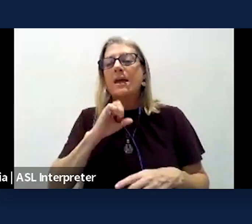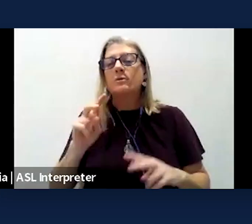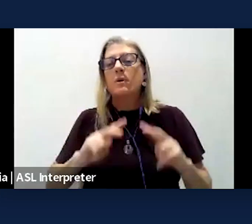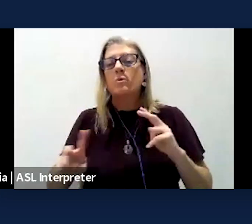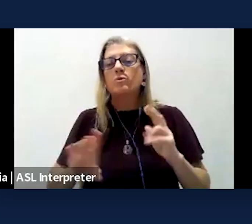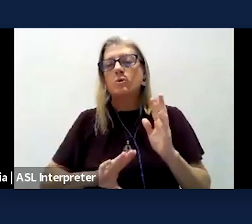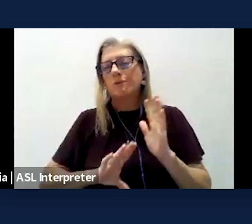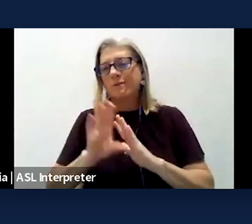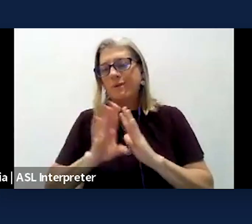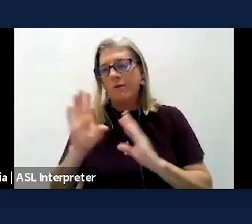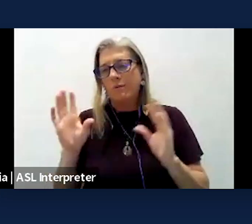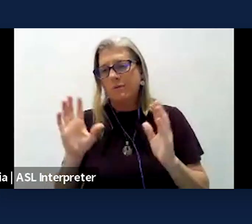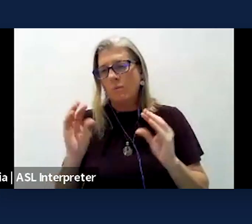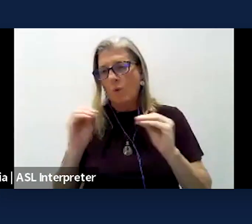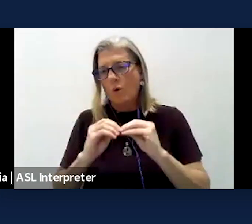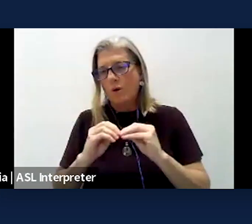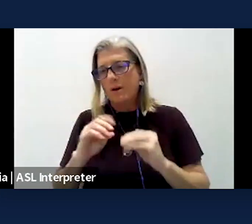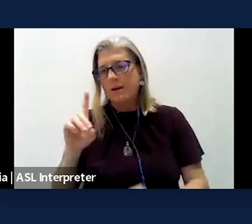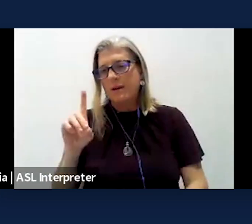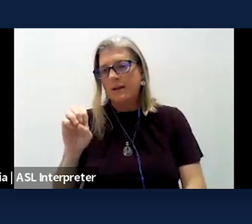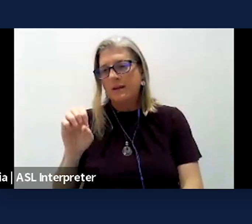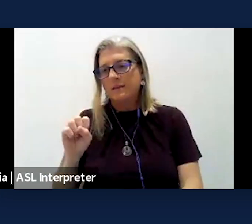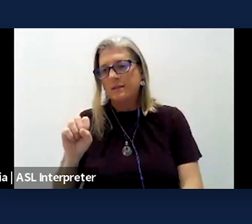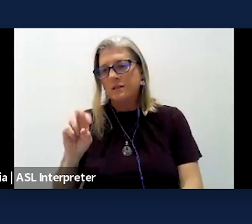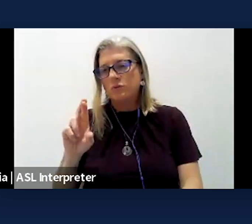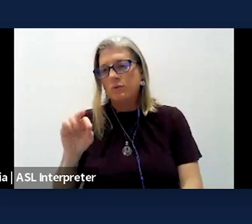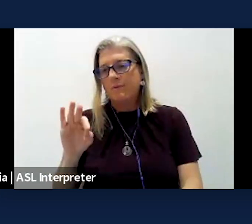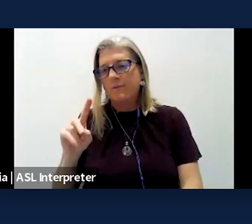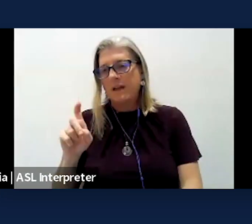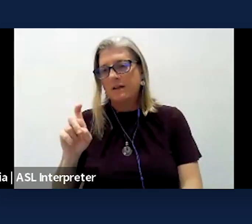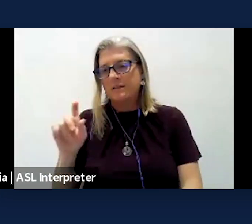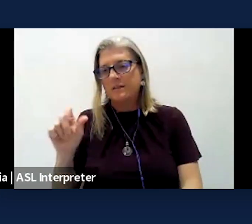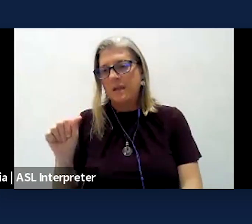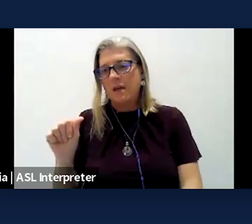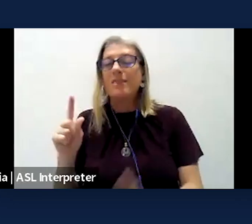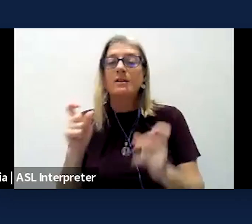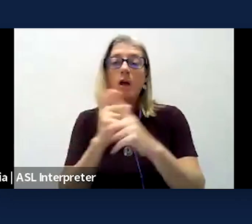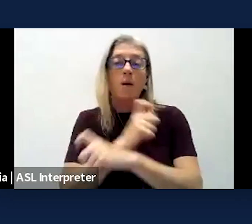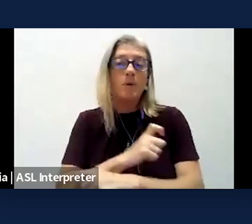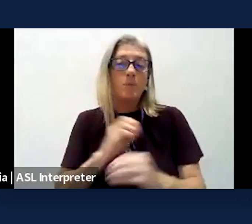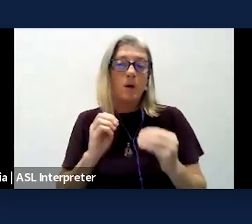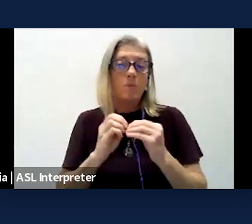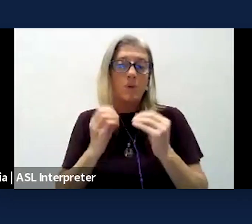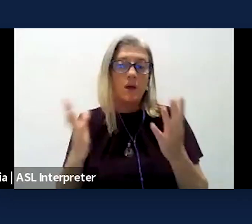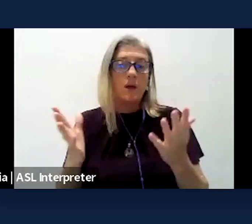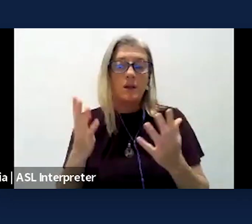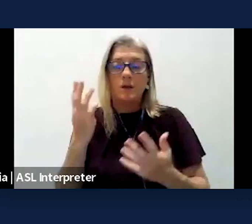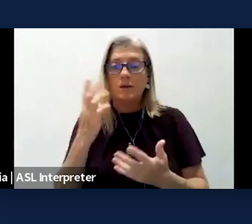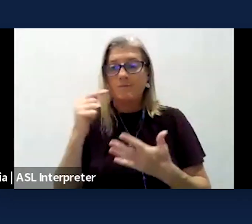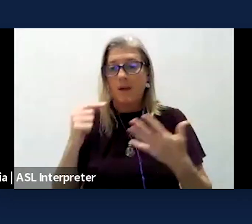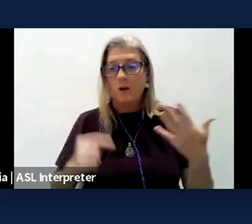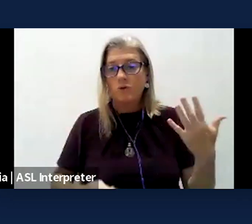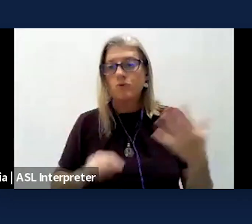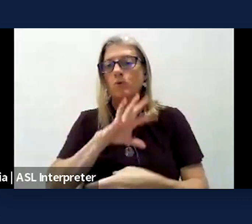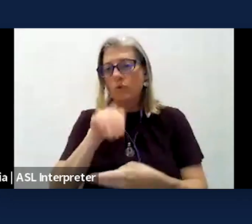more dysreflexia. The dysreflexia can be complicated by multiple factors, including the bowel.